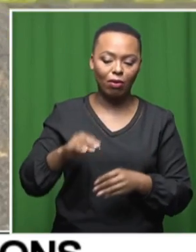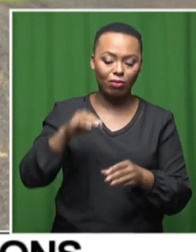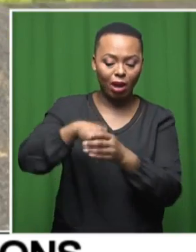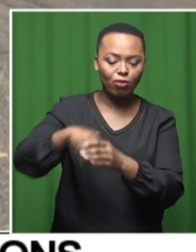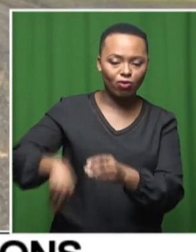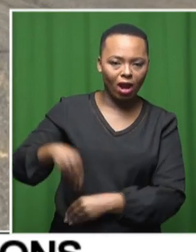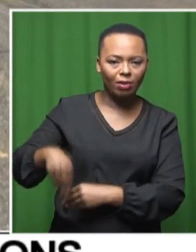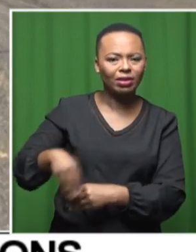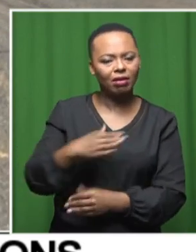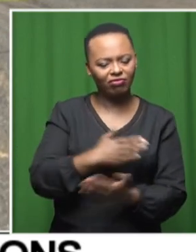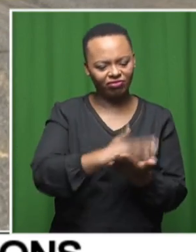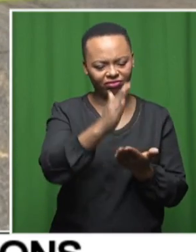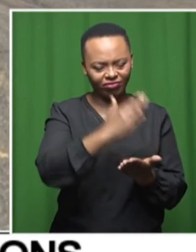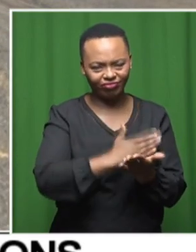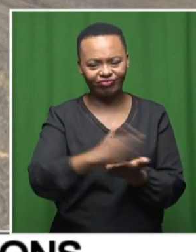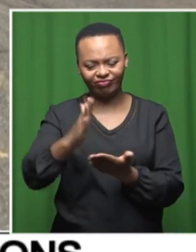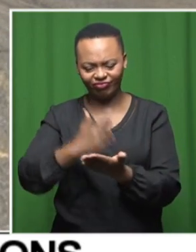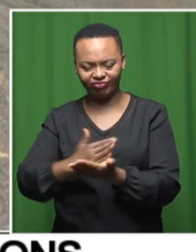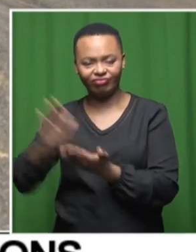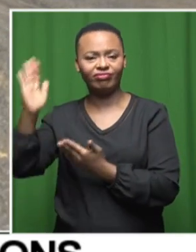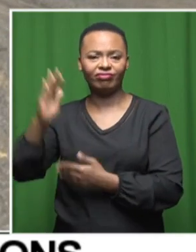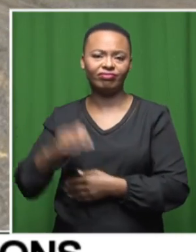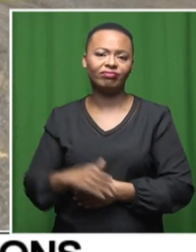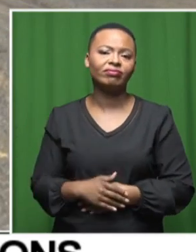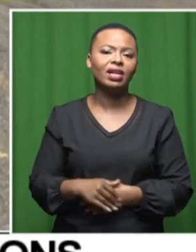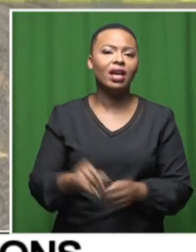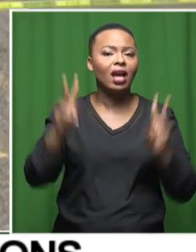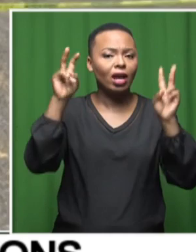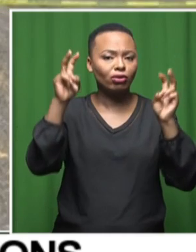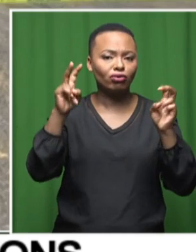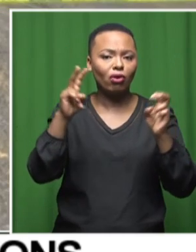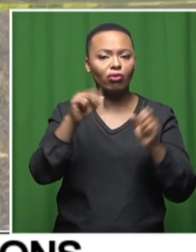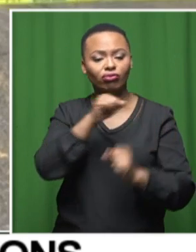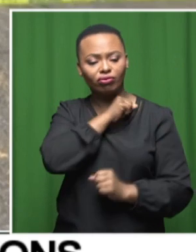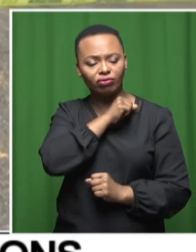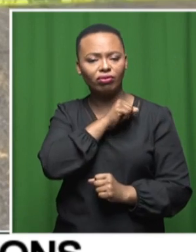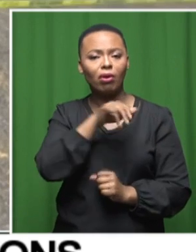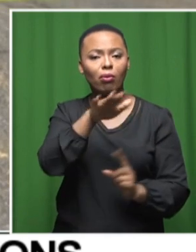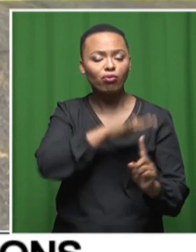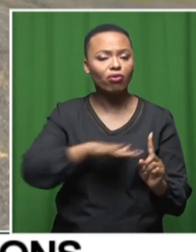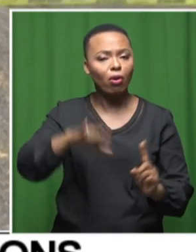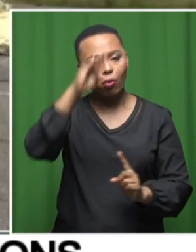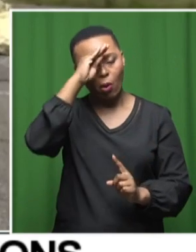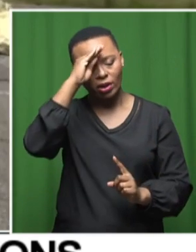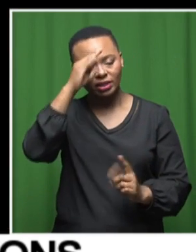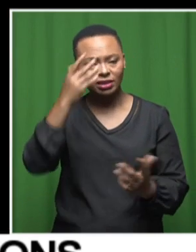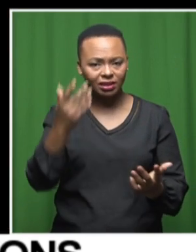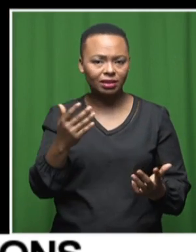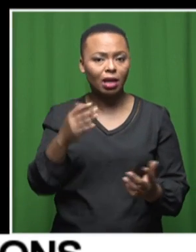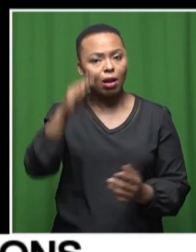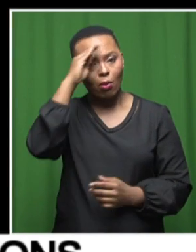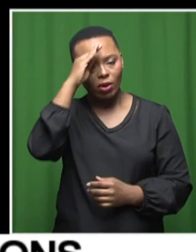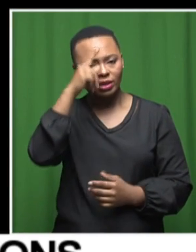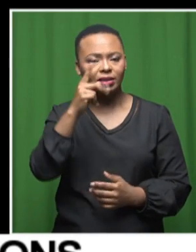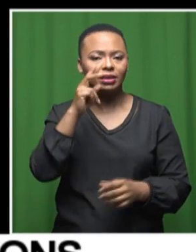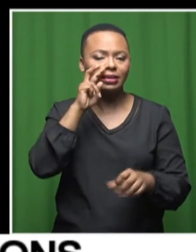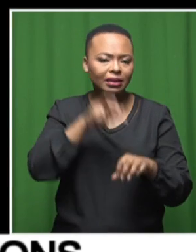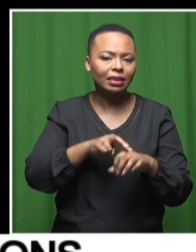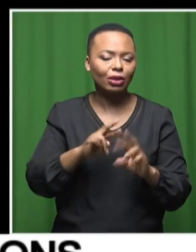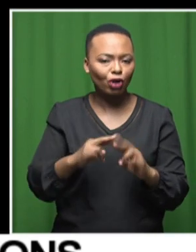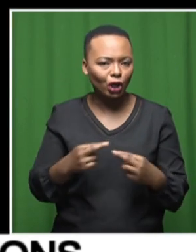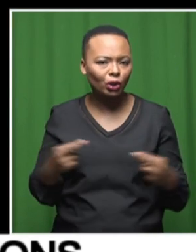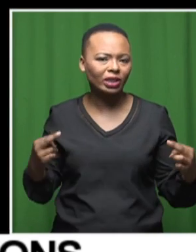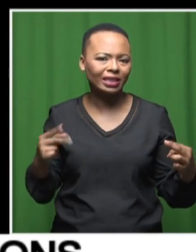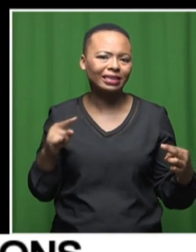elements. Then on the issue of the robbery of police stations, The police should get all the resources that